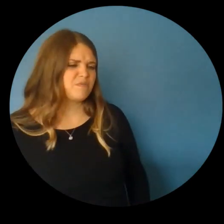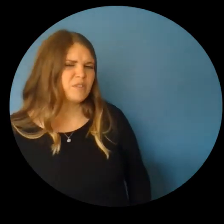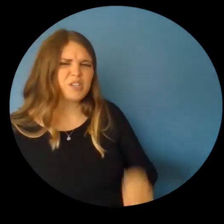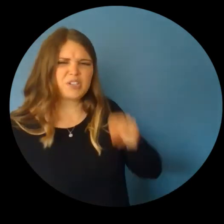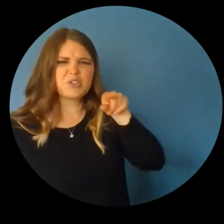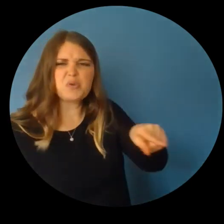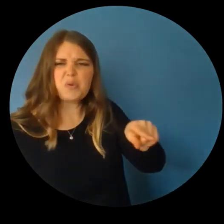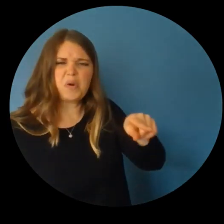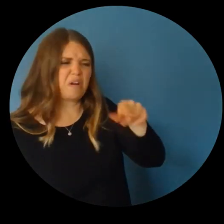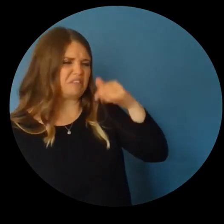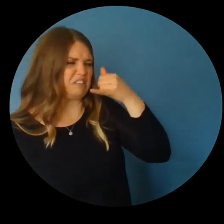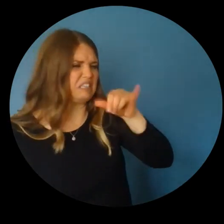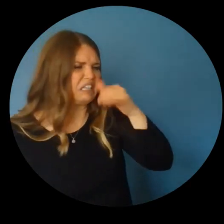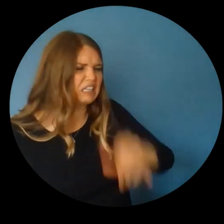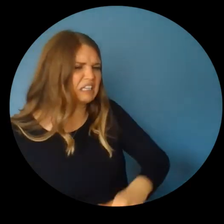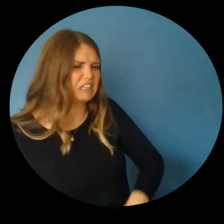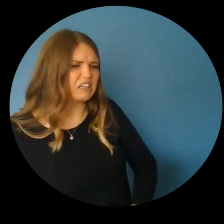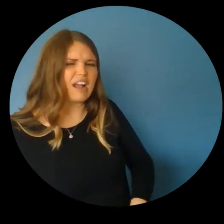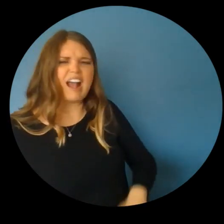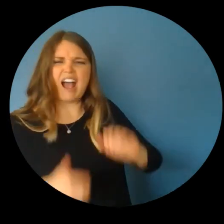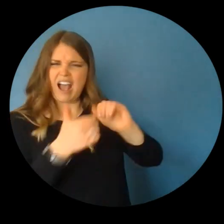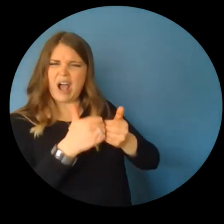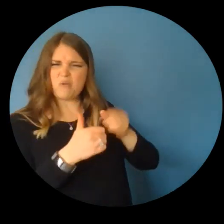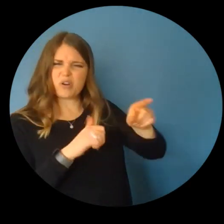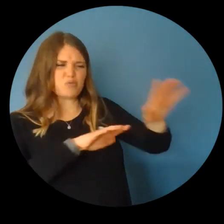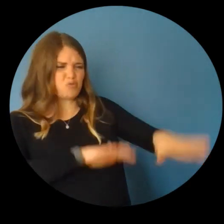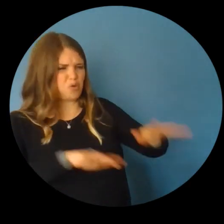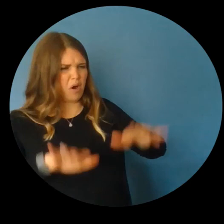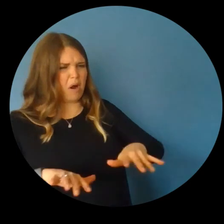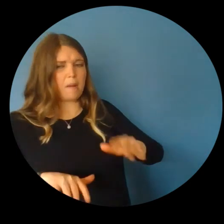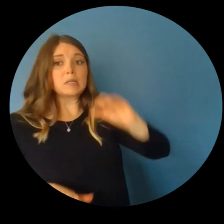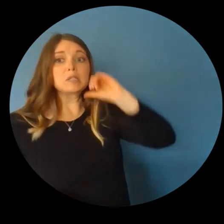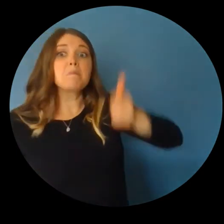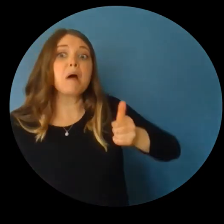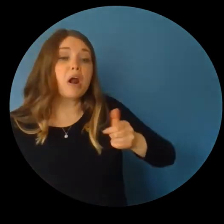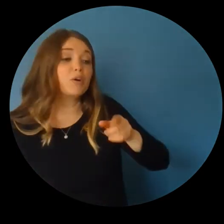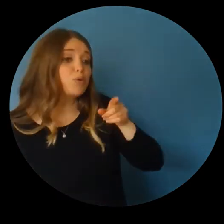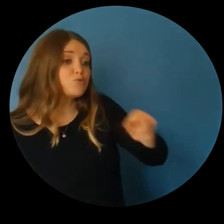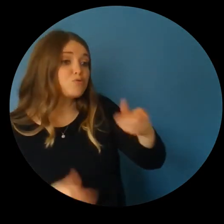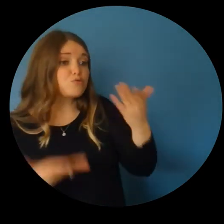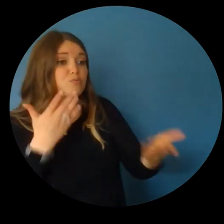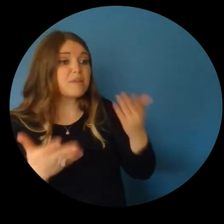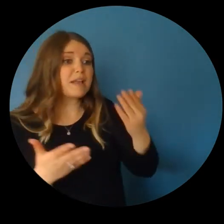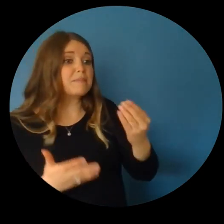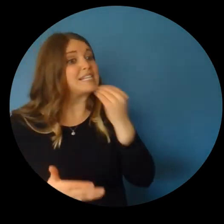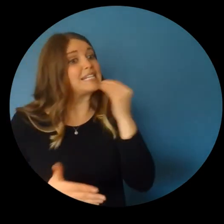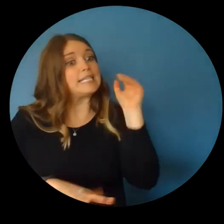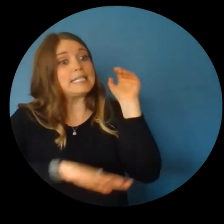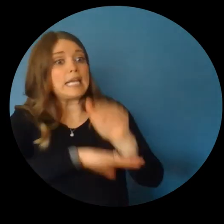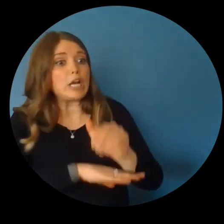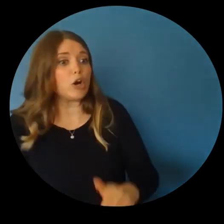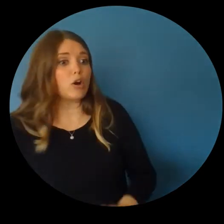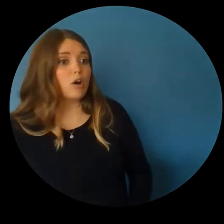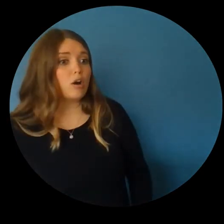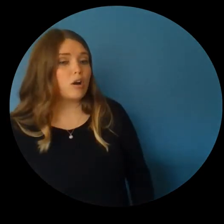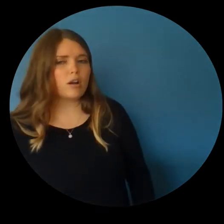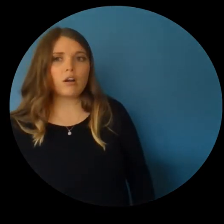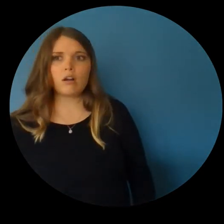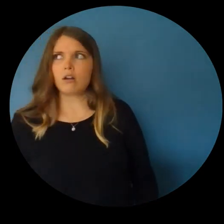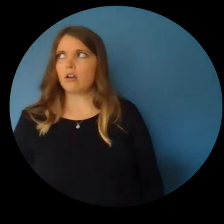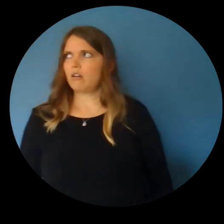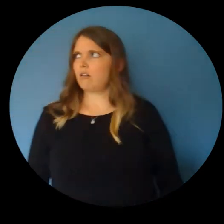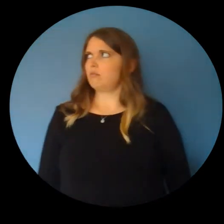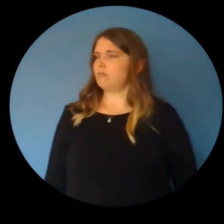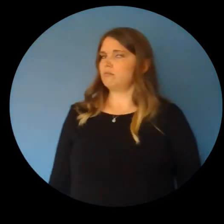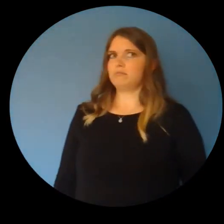goose you are. How can you stay so calm when tomorrow you may be put in the cooking pot?" "Tomorrow," mused